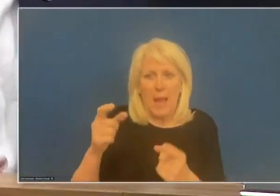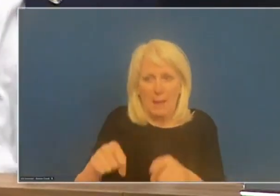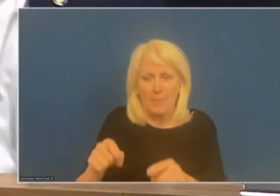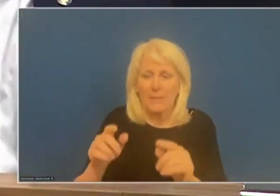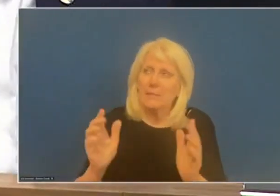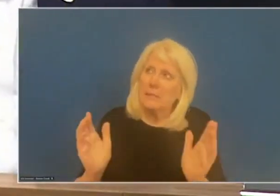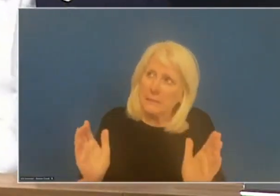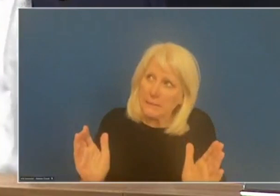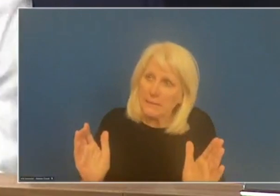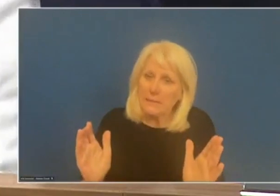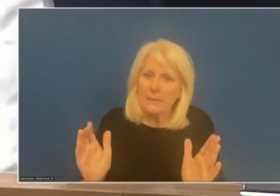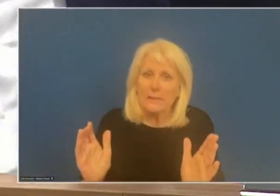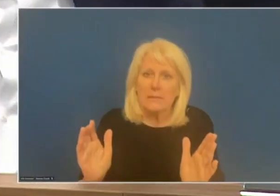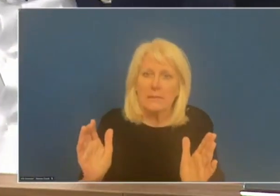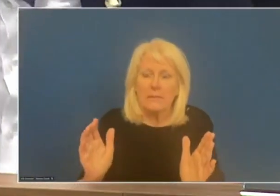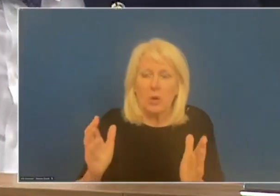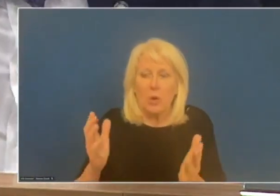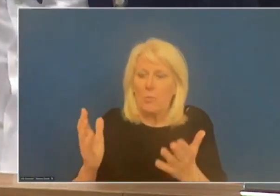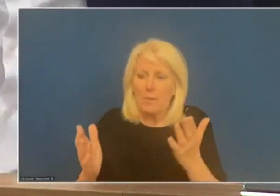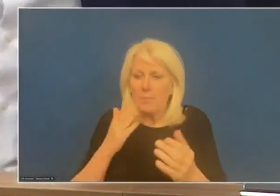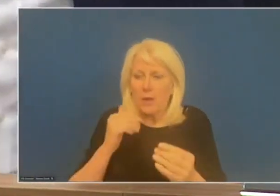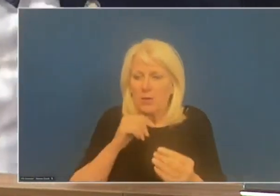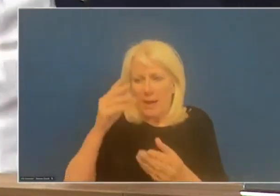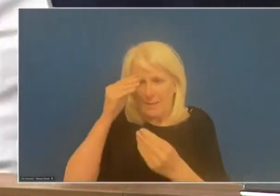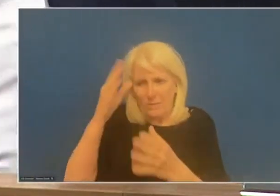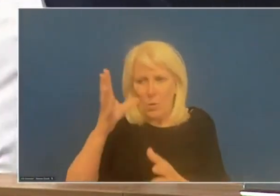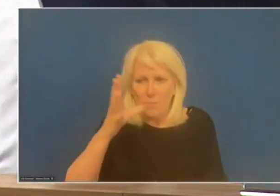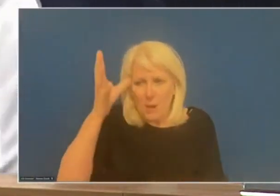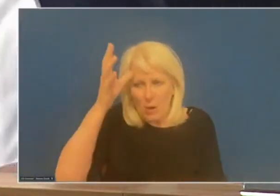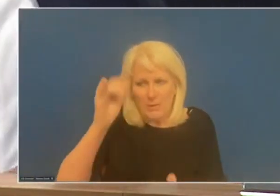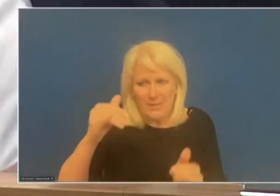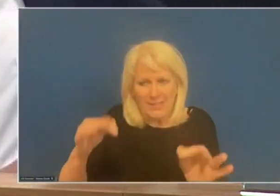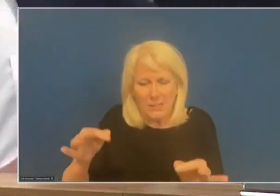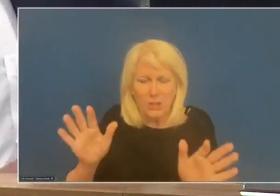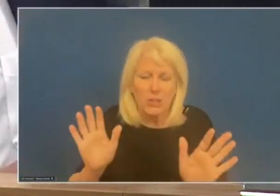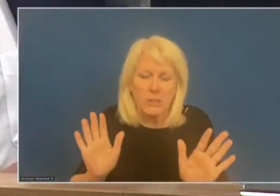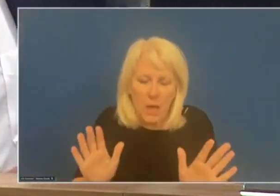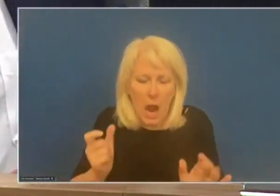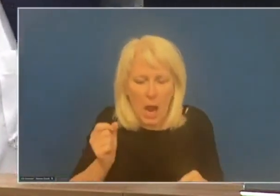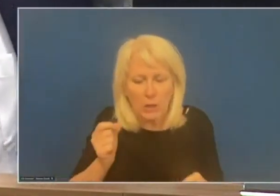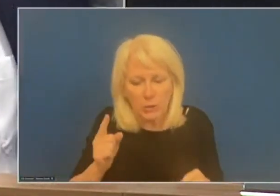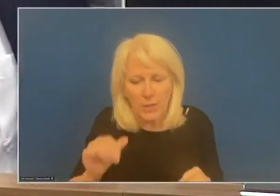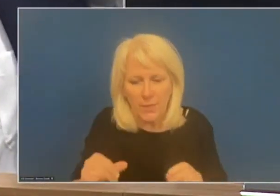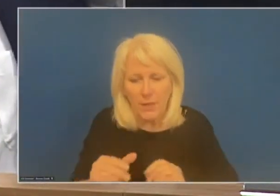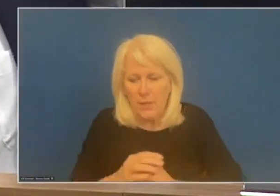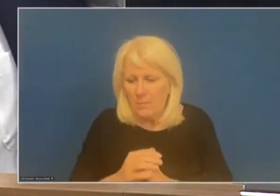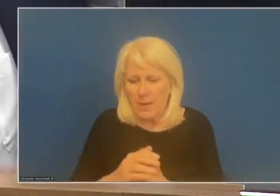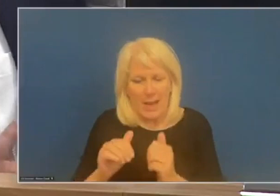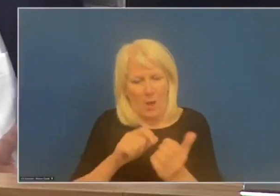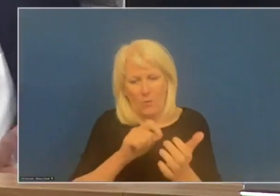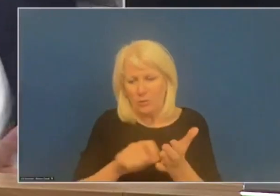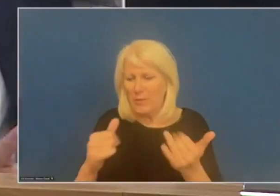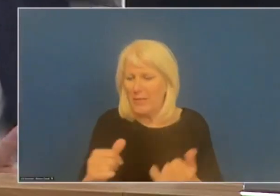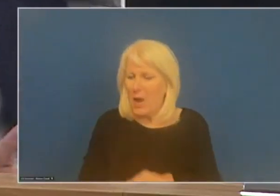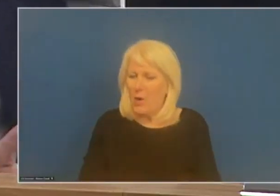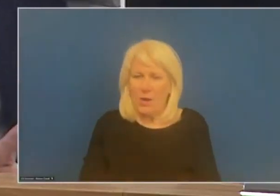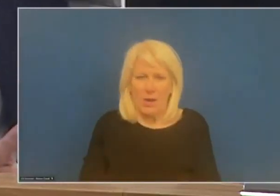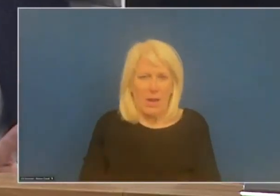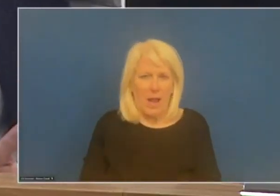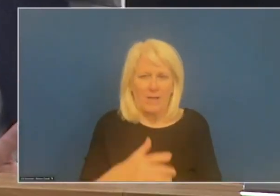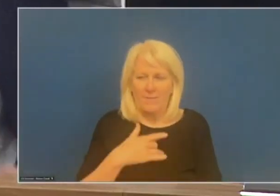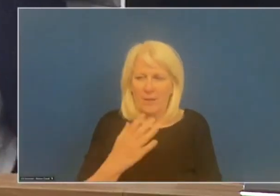a parent not being involved in that type of decision, I feel like the way that it's written now is